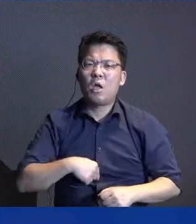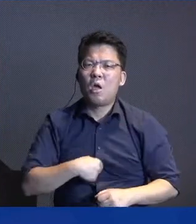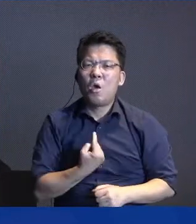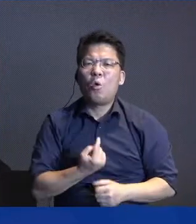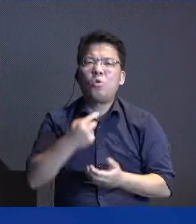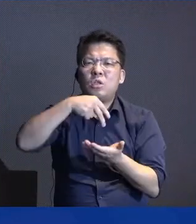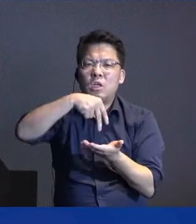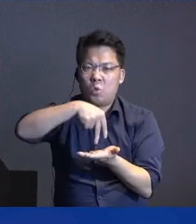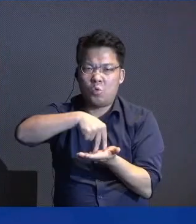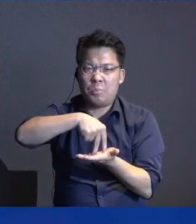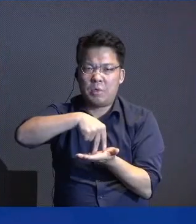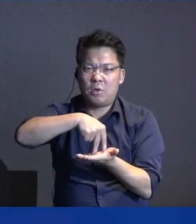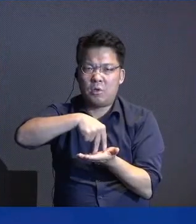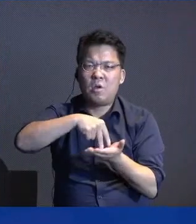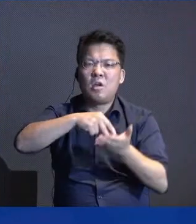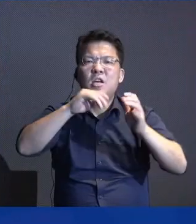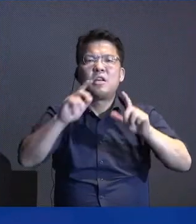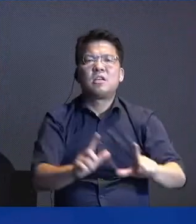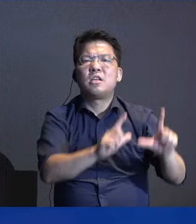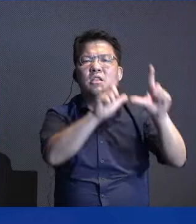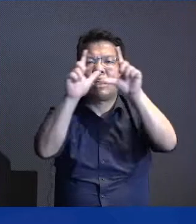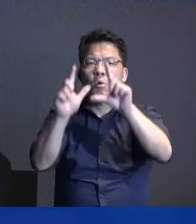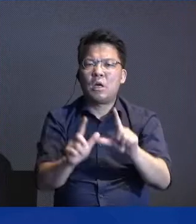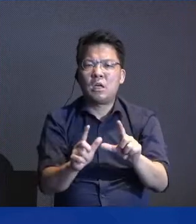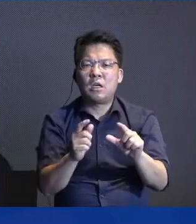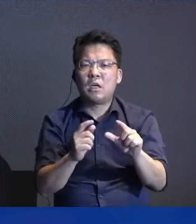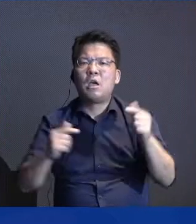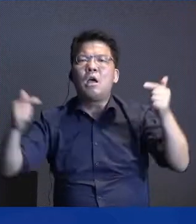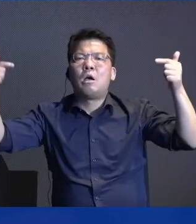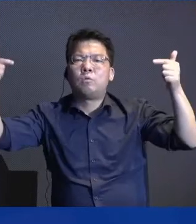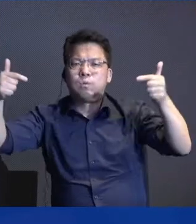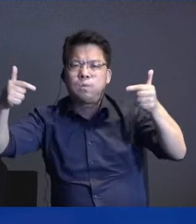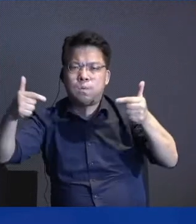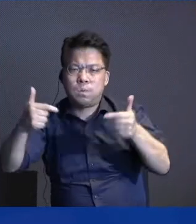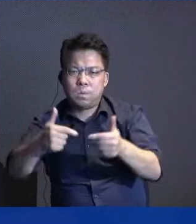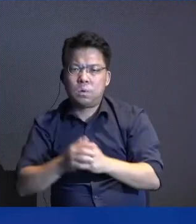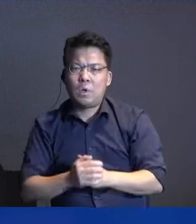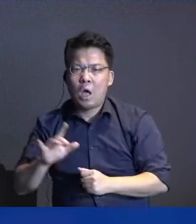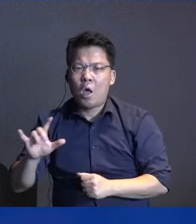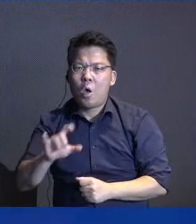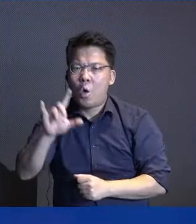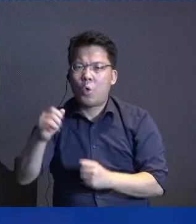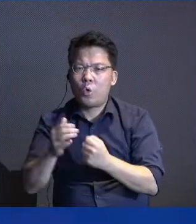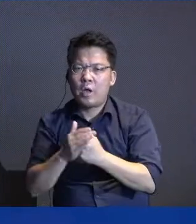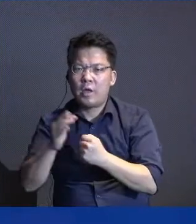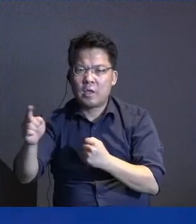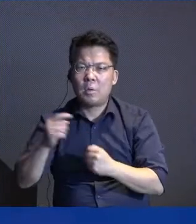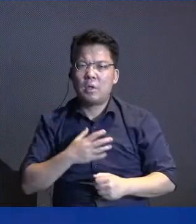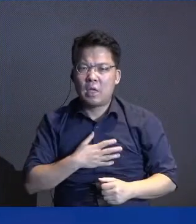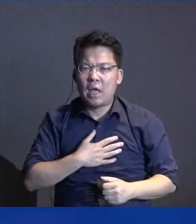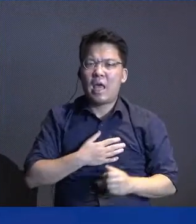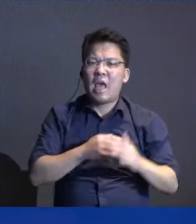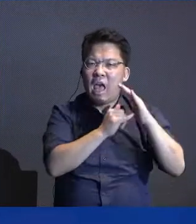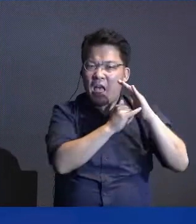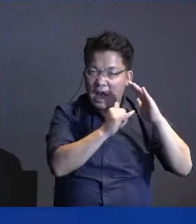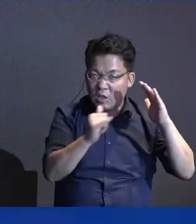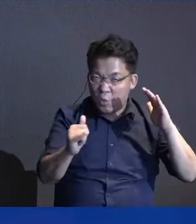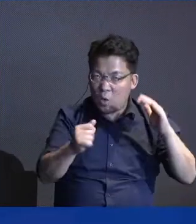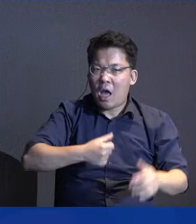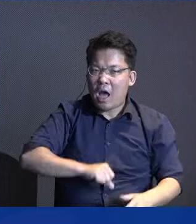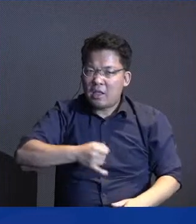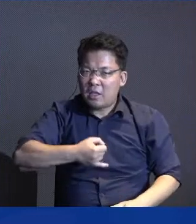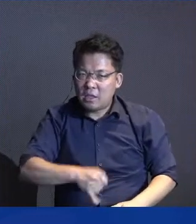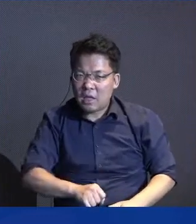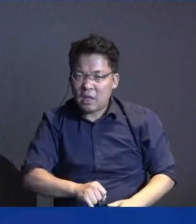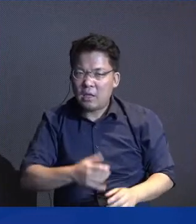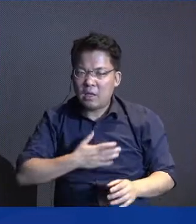their loved ones, their children, their spouses, people who are younger to them. Existential issues come into being that, Lord came